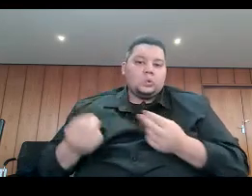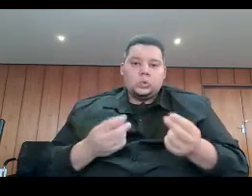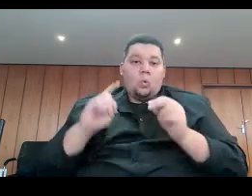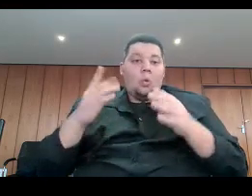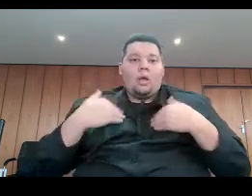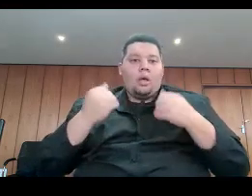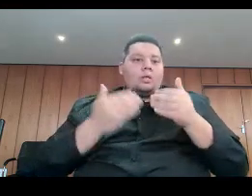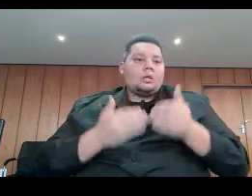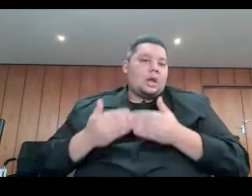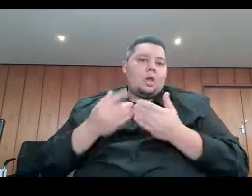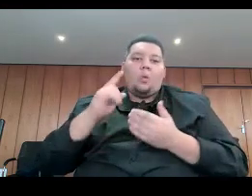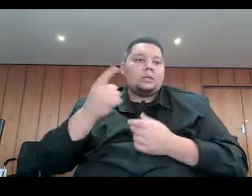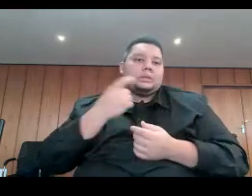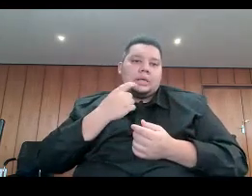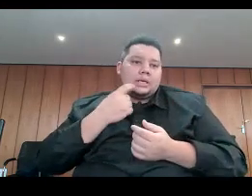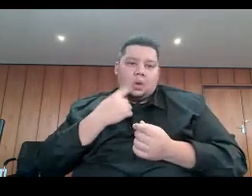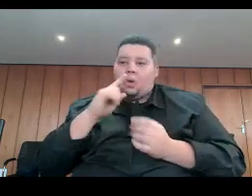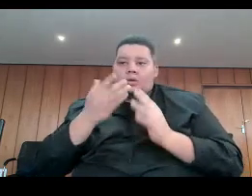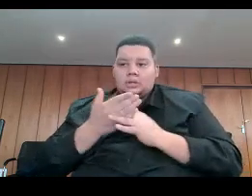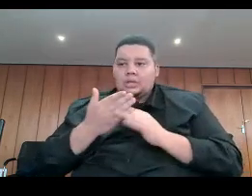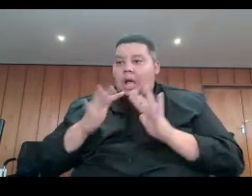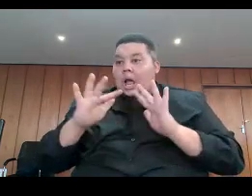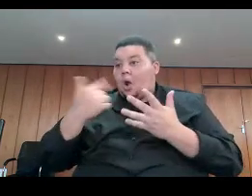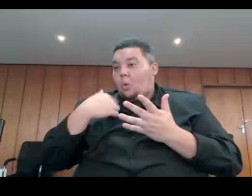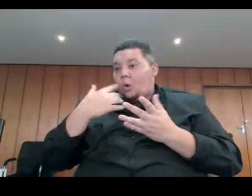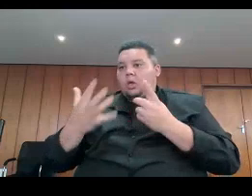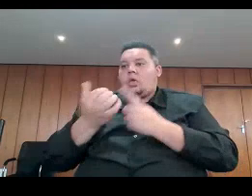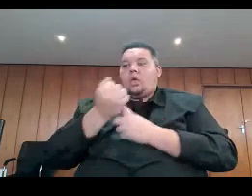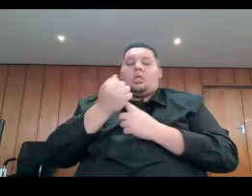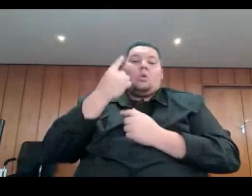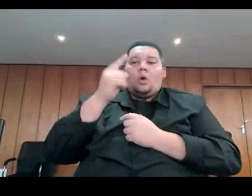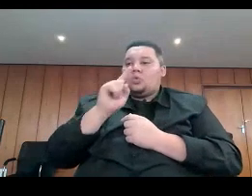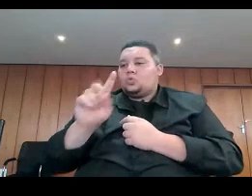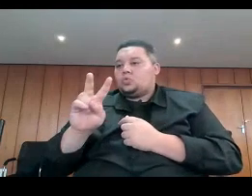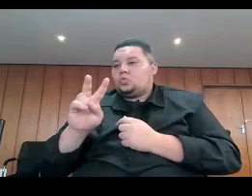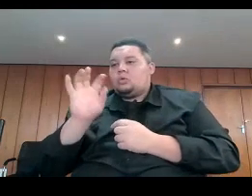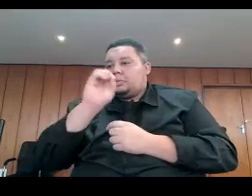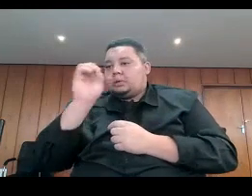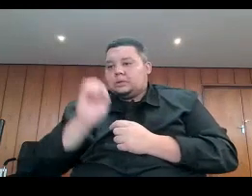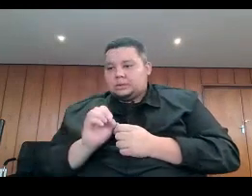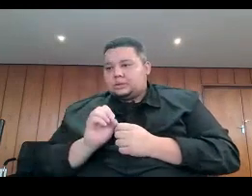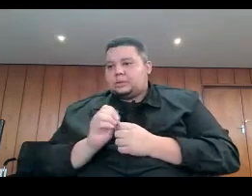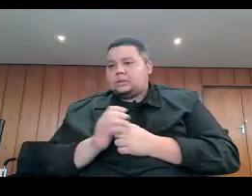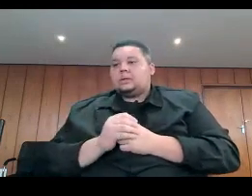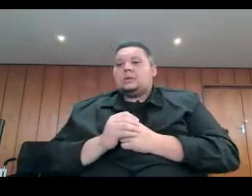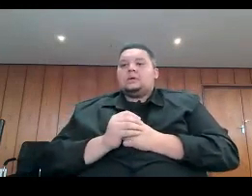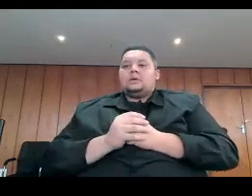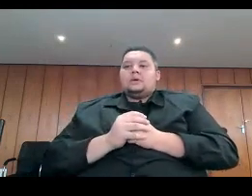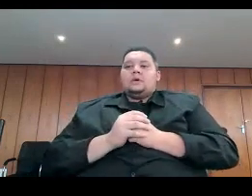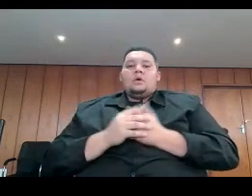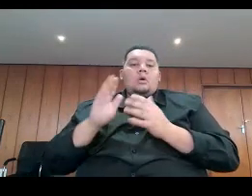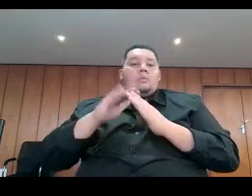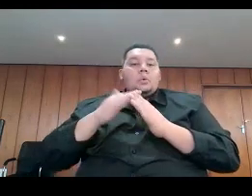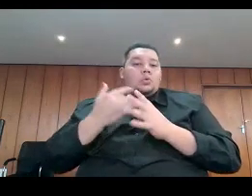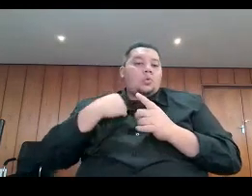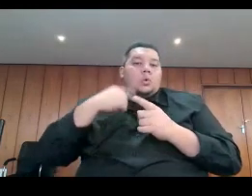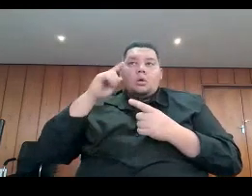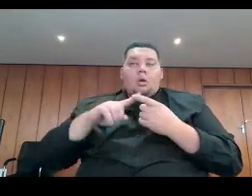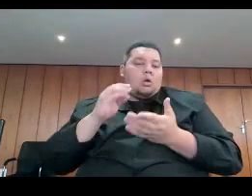healthcare workers. What is feasible? How do we get to the 1 to 2%, right? So because you can't